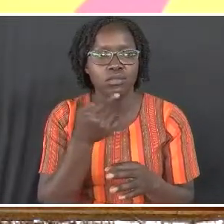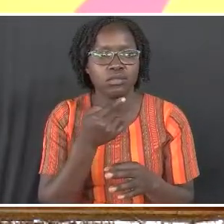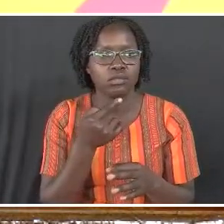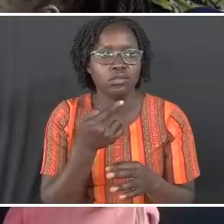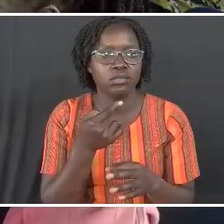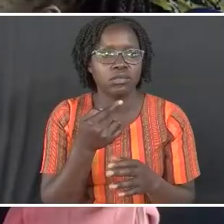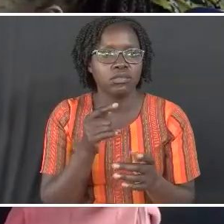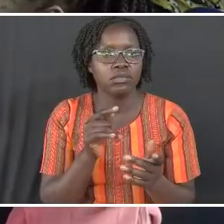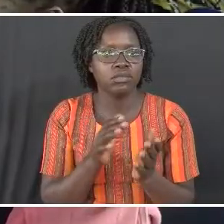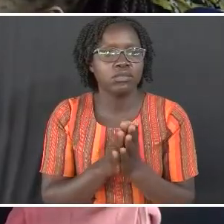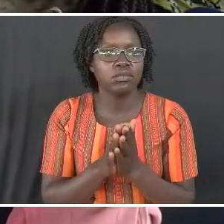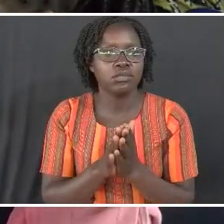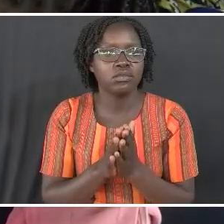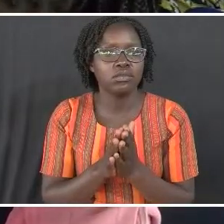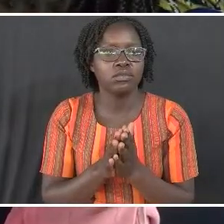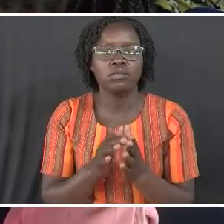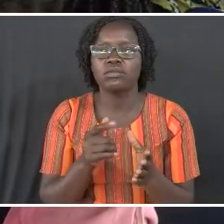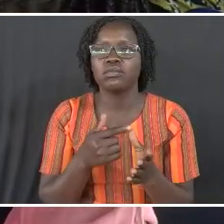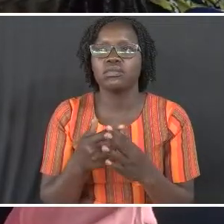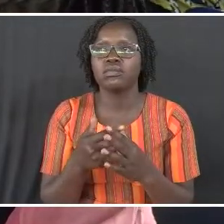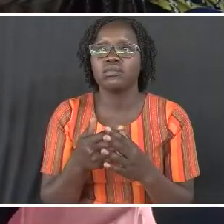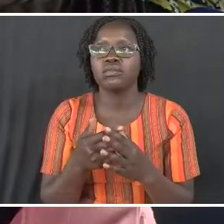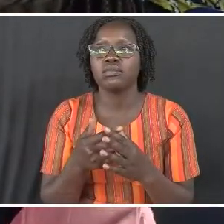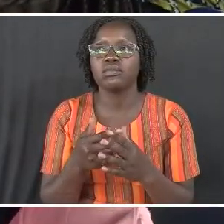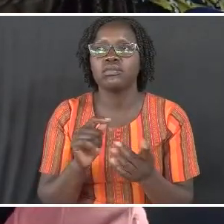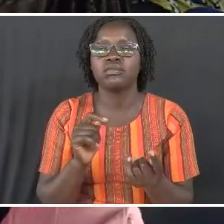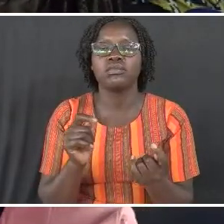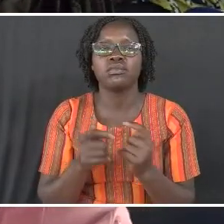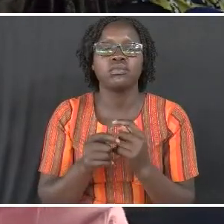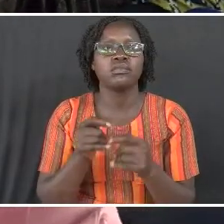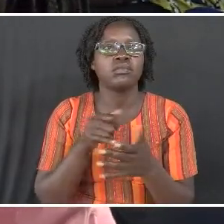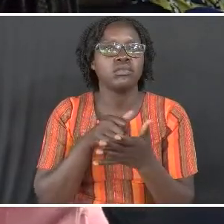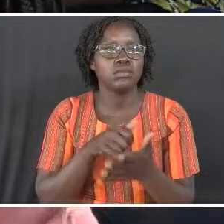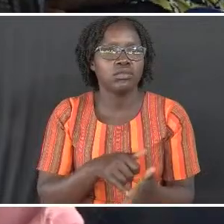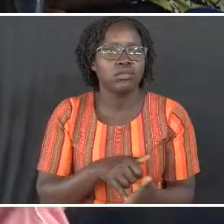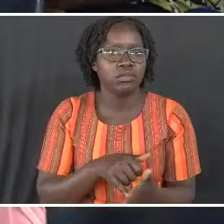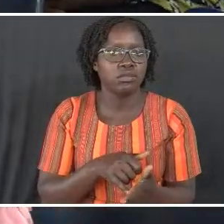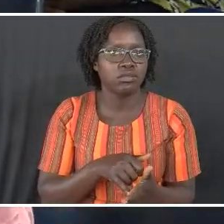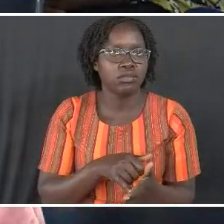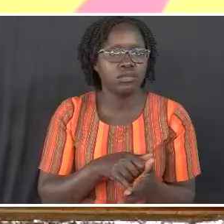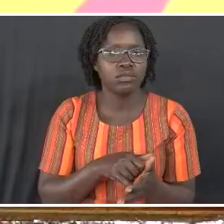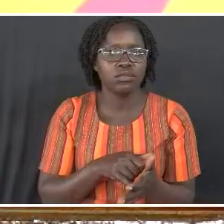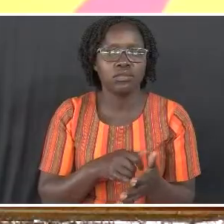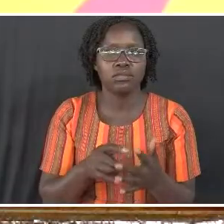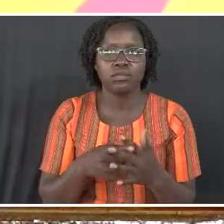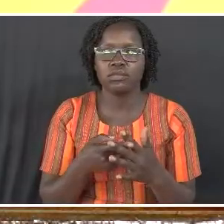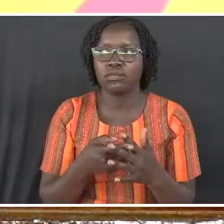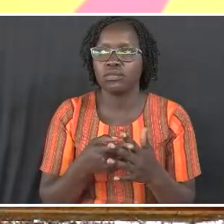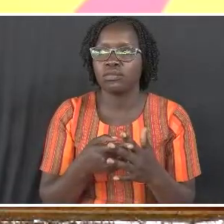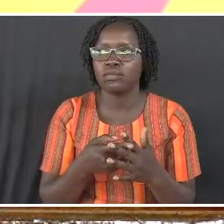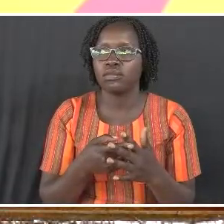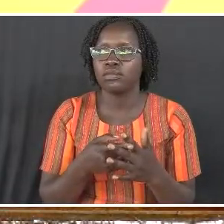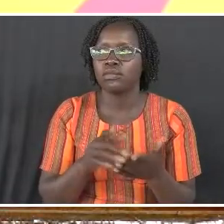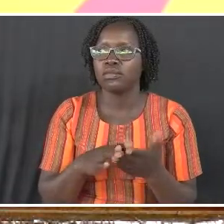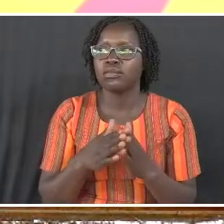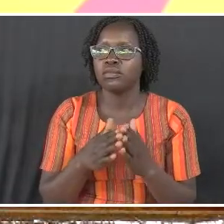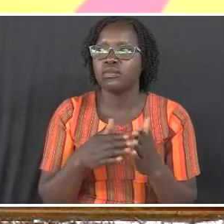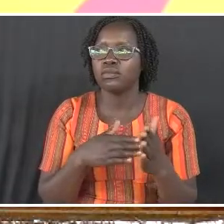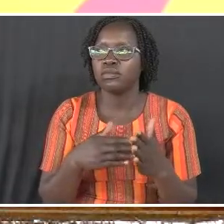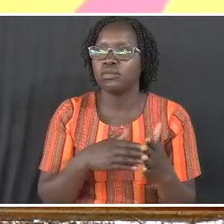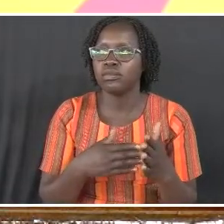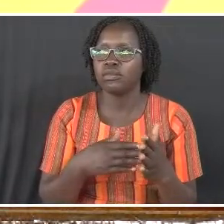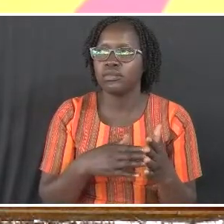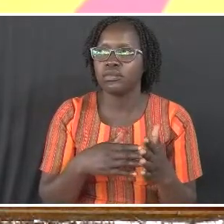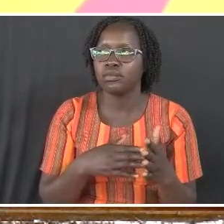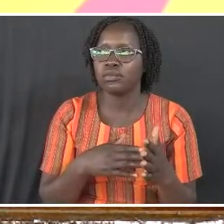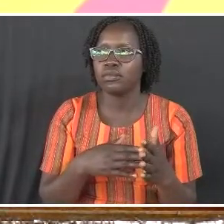with time, the gums, because you're putting too much pressure on the gums, so with time, they'll start receding slowly. Again, gum problems